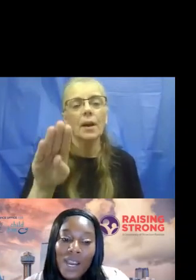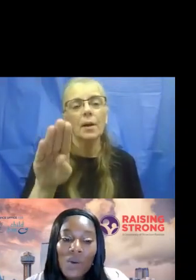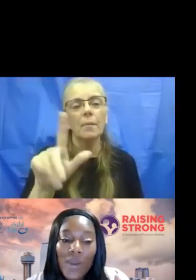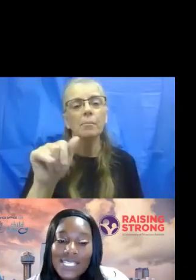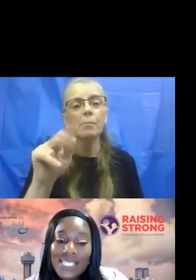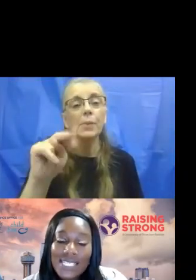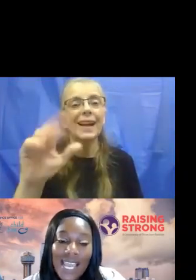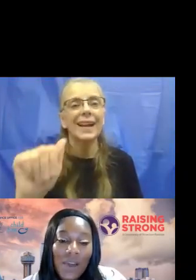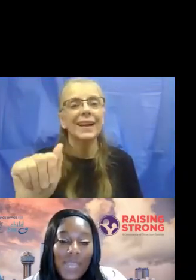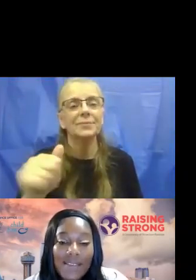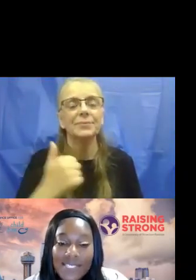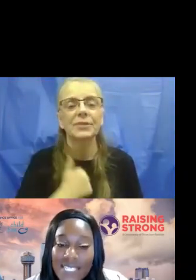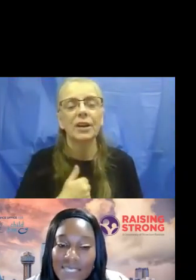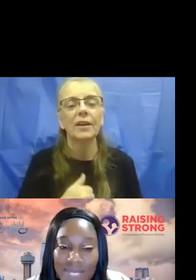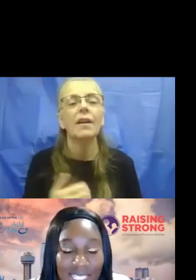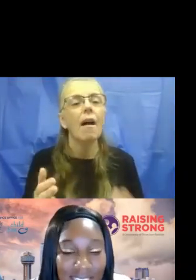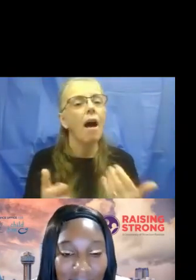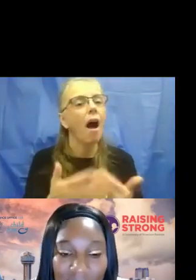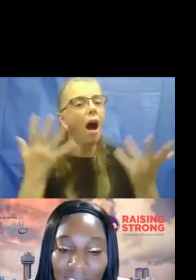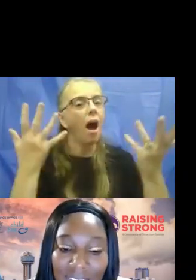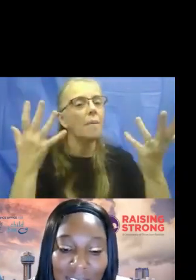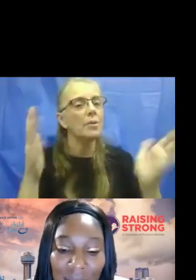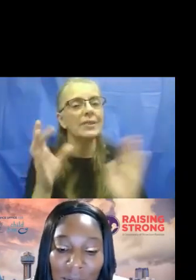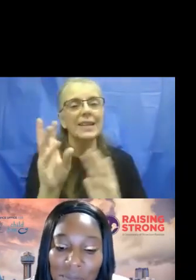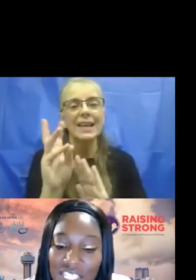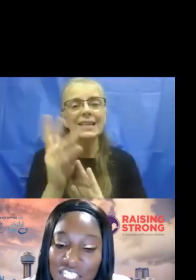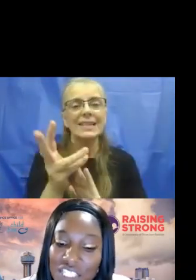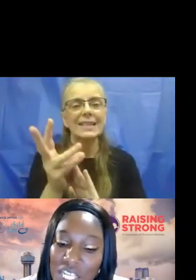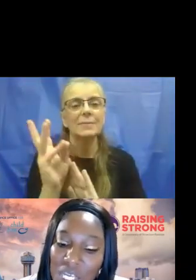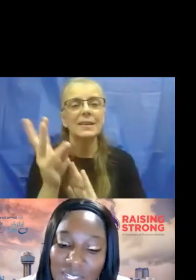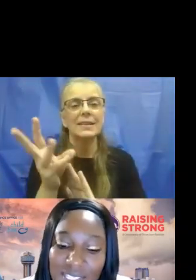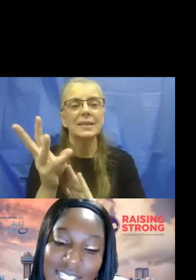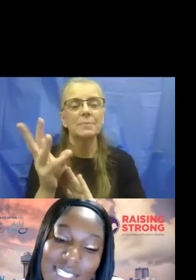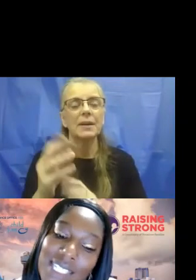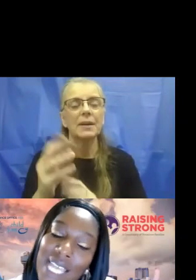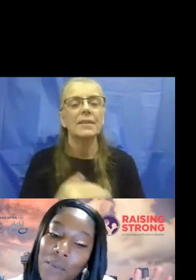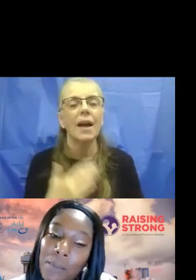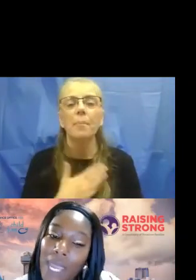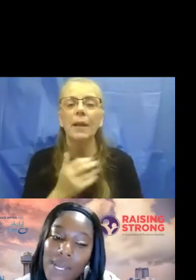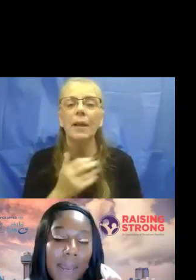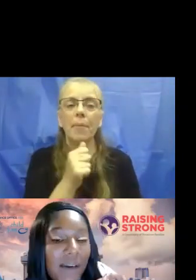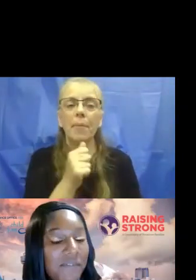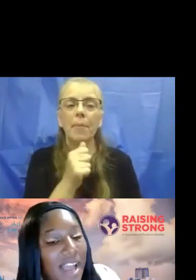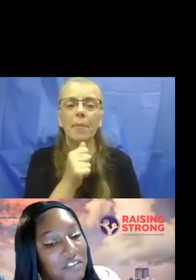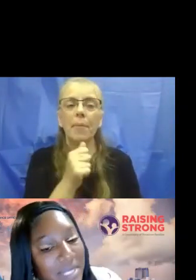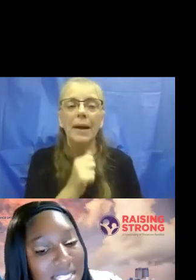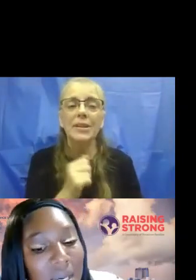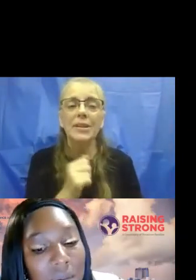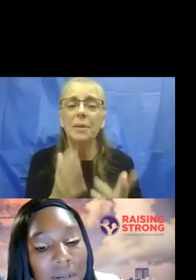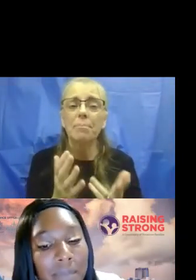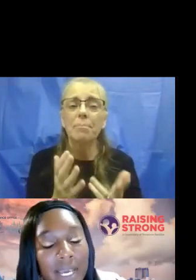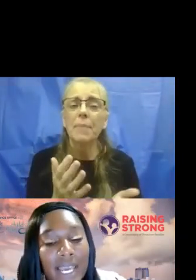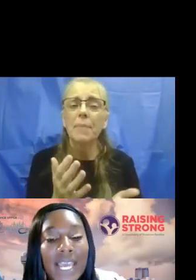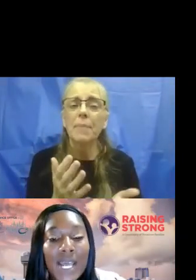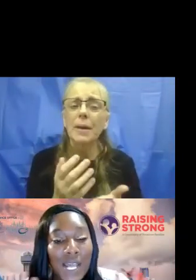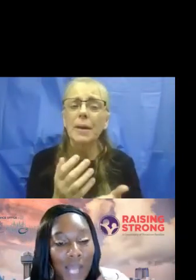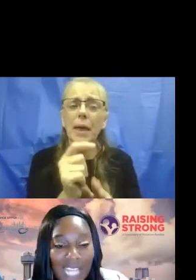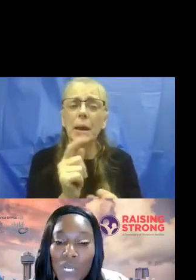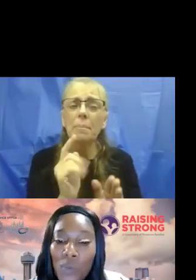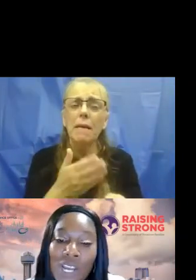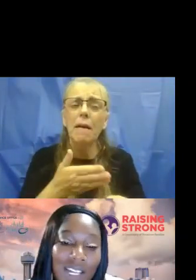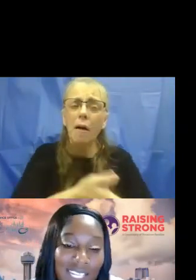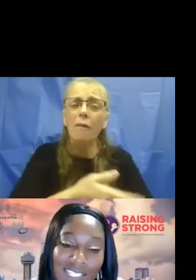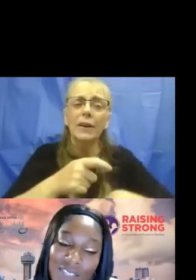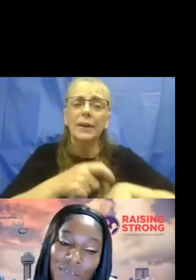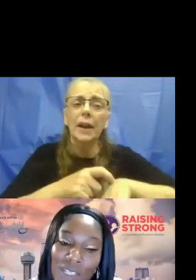y'all, we are winding down. We have 6 minutes left. I know, please just stick with us. It looks like we may run about 5 minutes over, but I